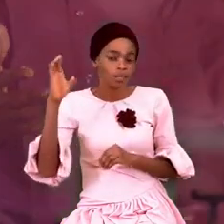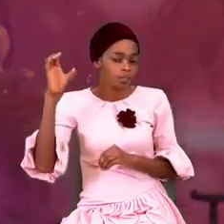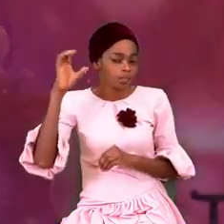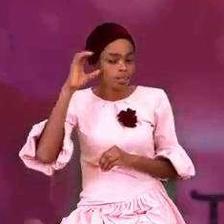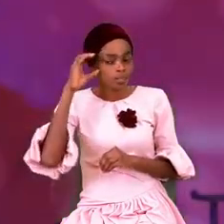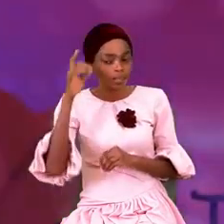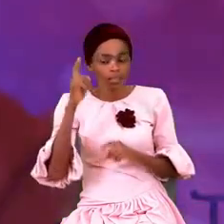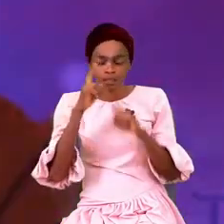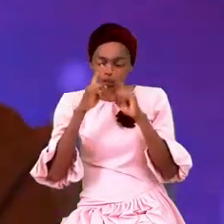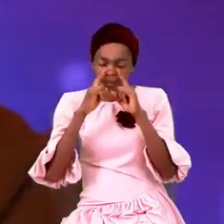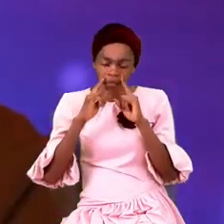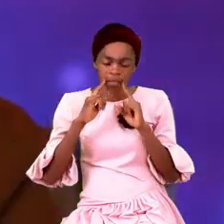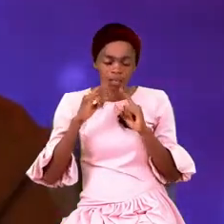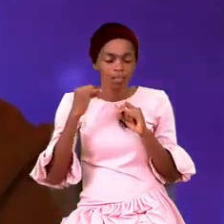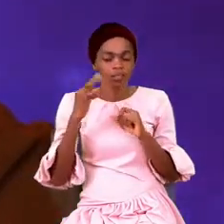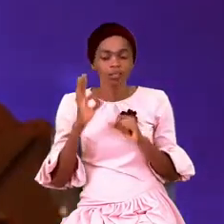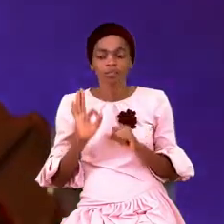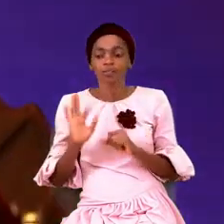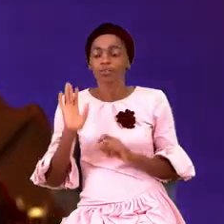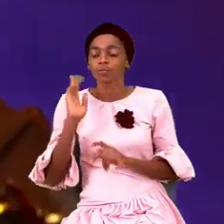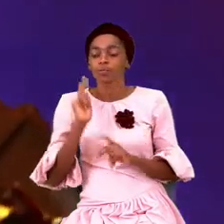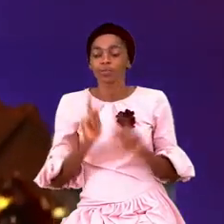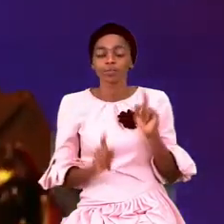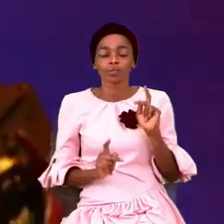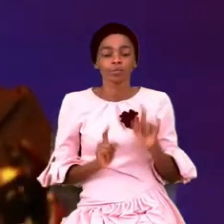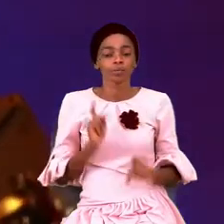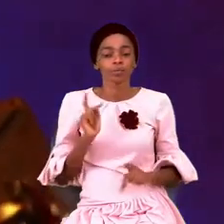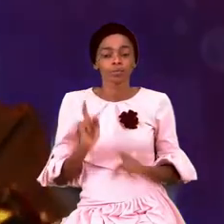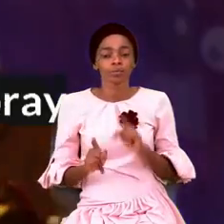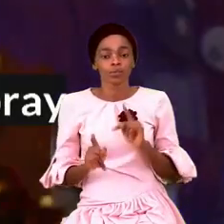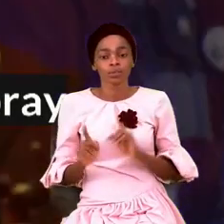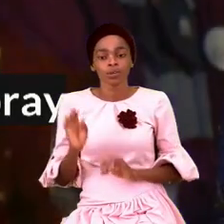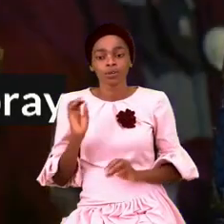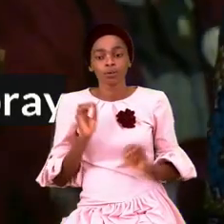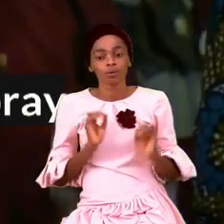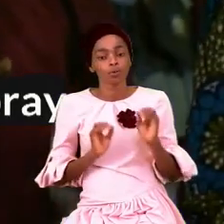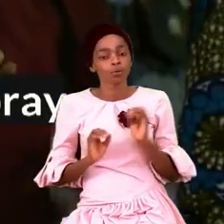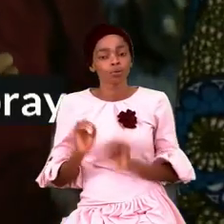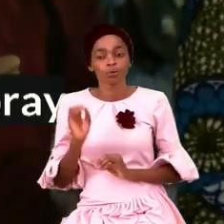Oh God, as we call out your name.